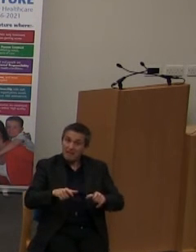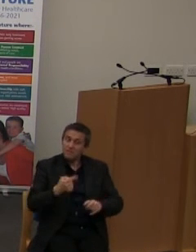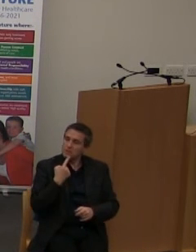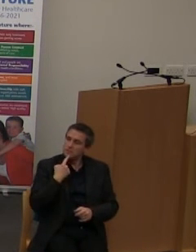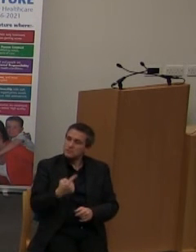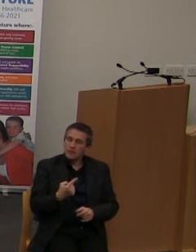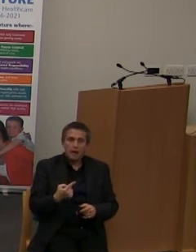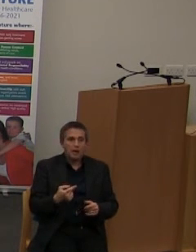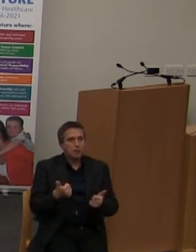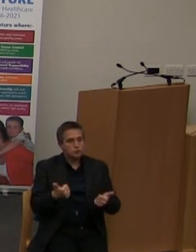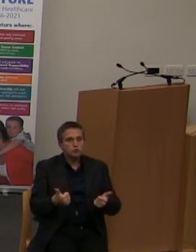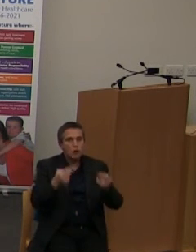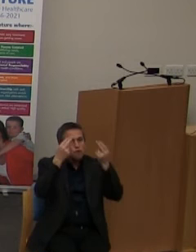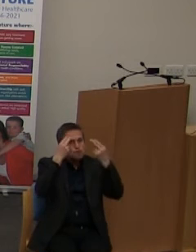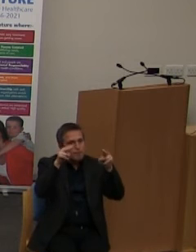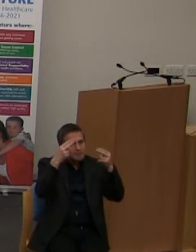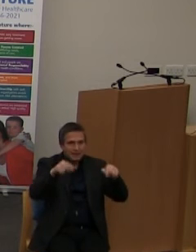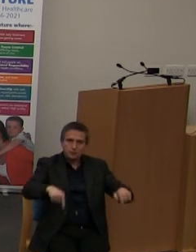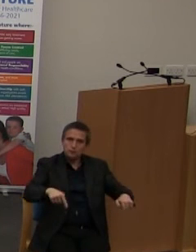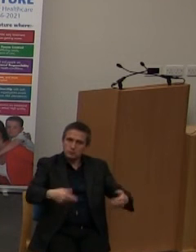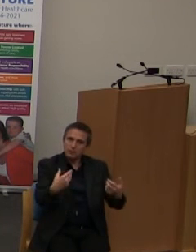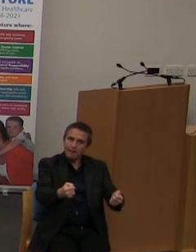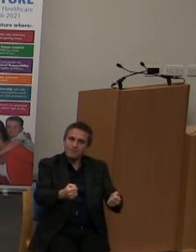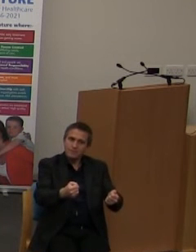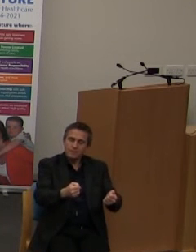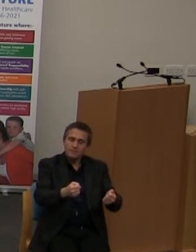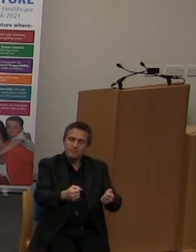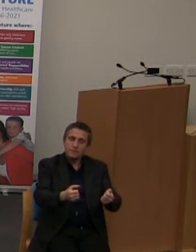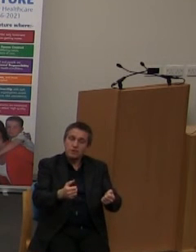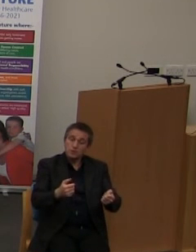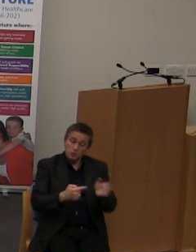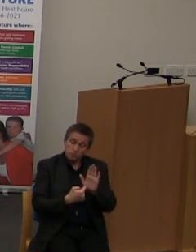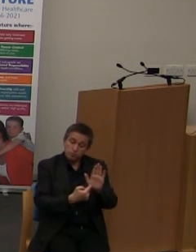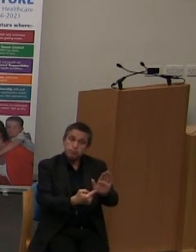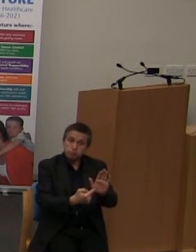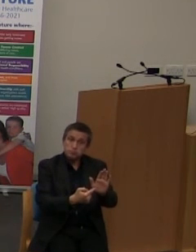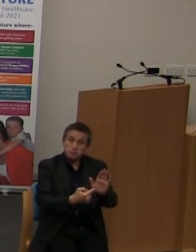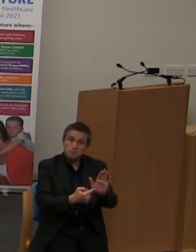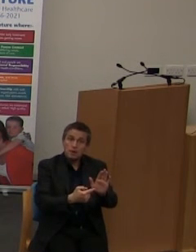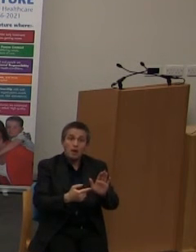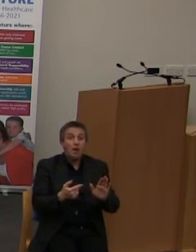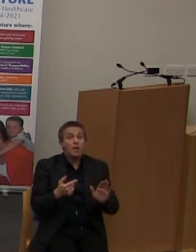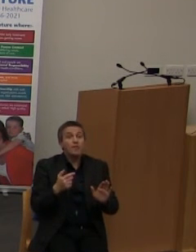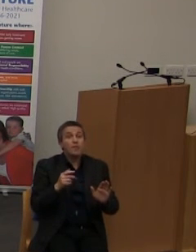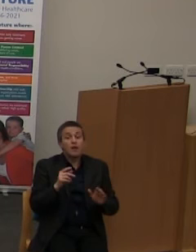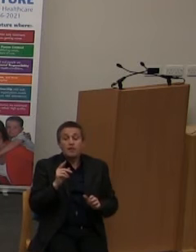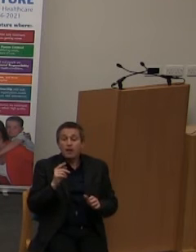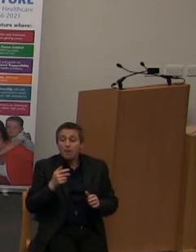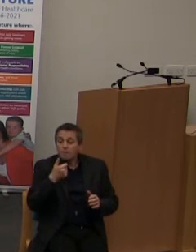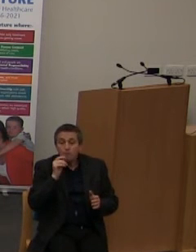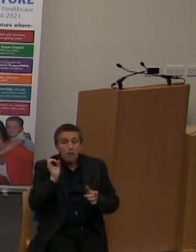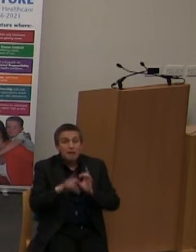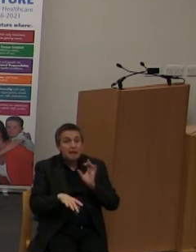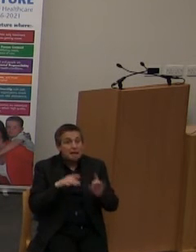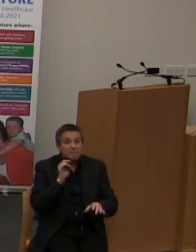very good reputation. So we have historical low turnover. I think